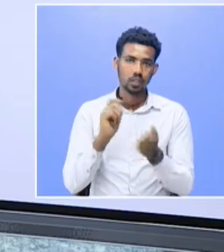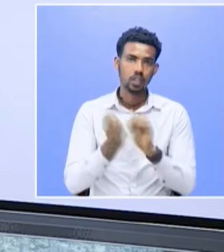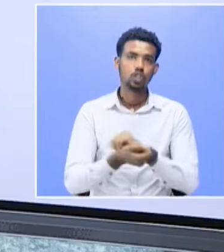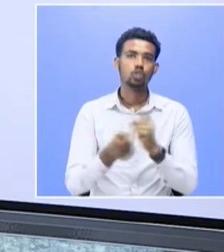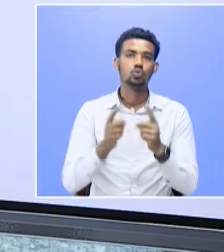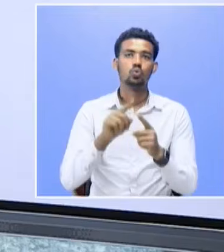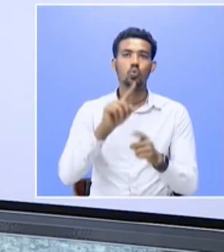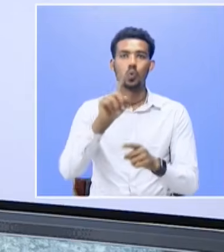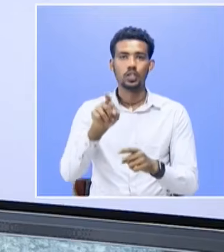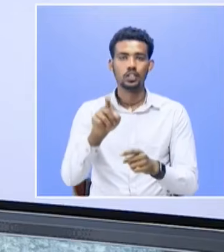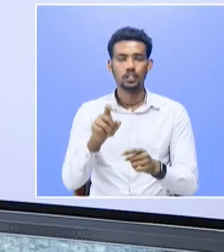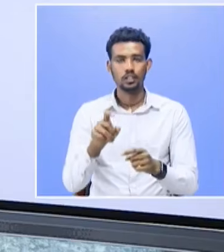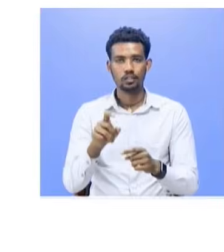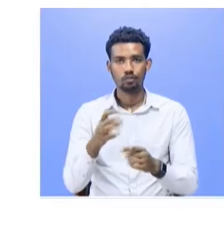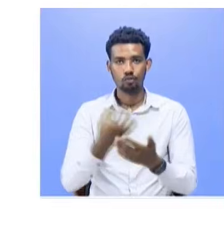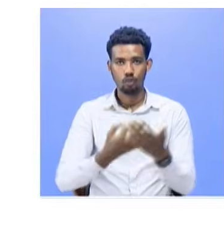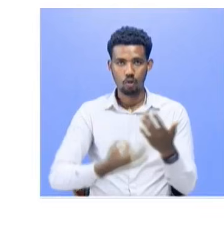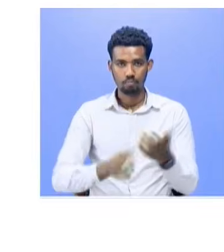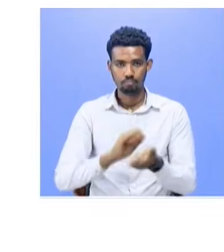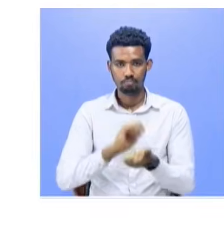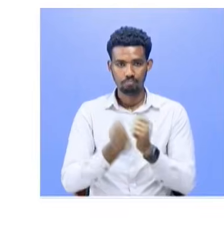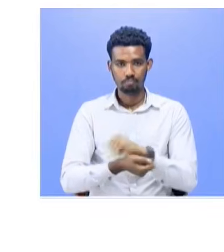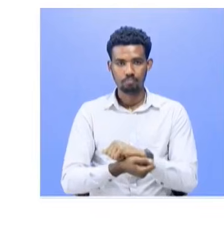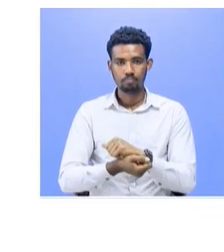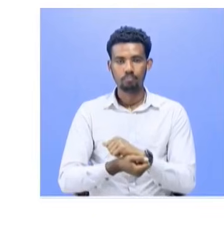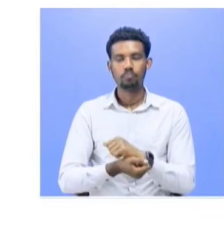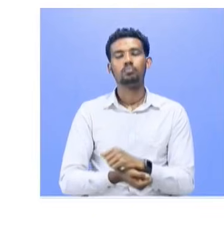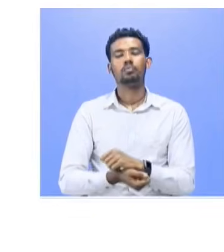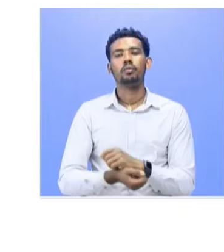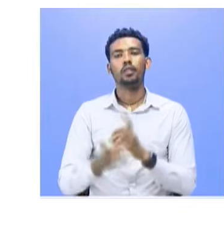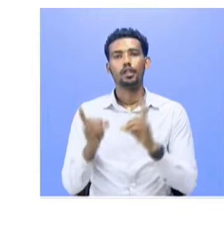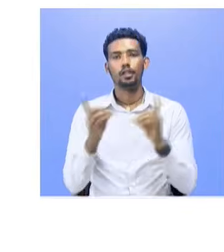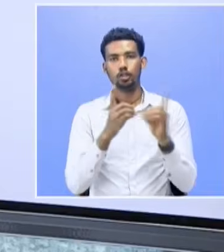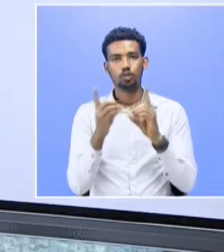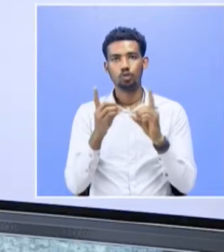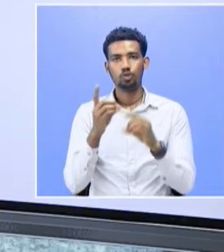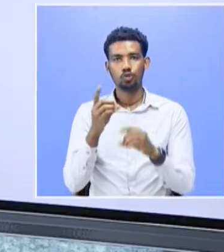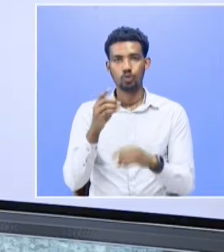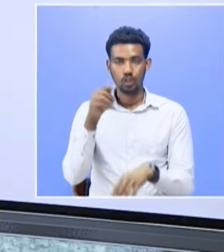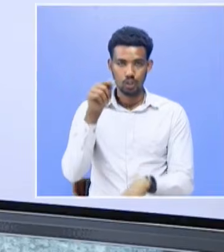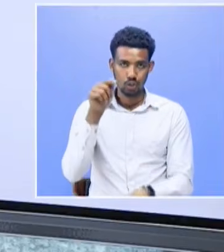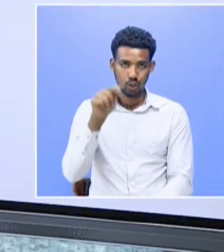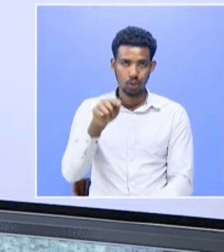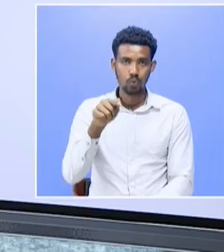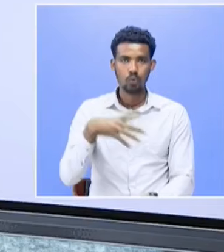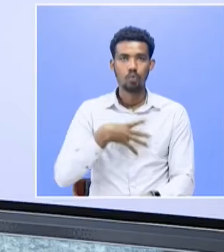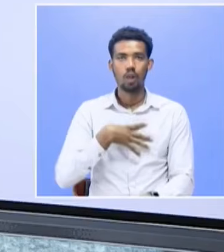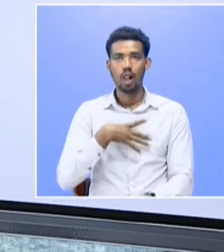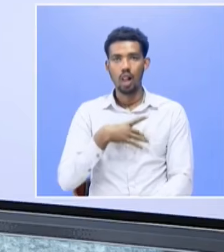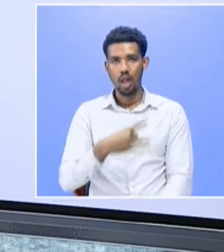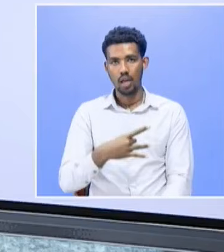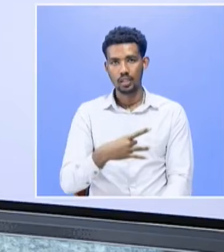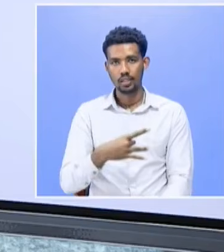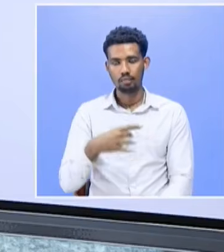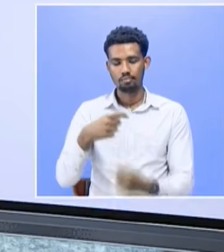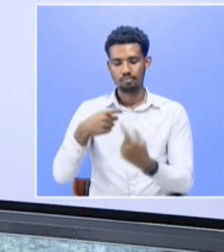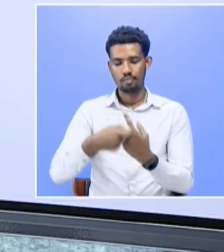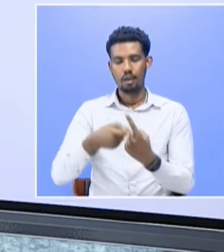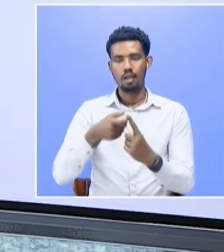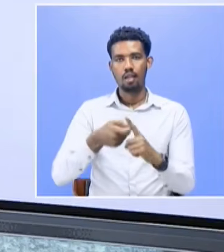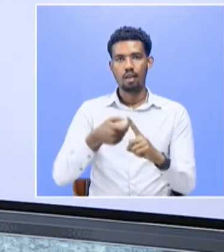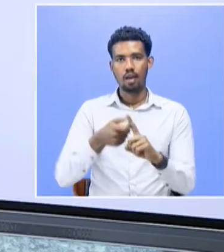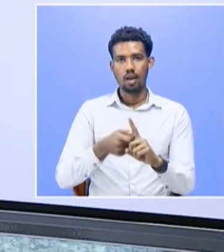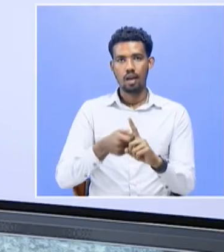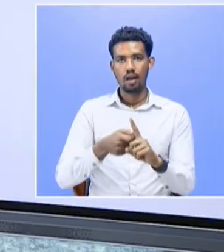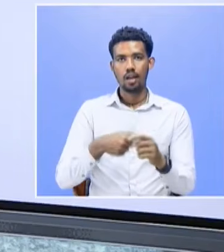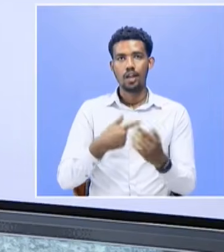or interrogative sentence. Here is, do you like banana? Let us